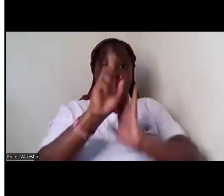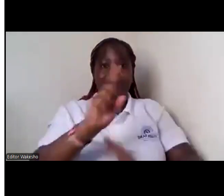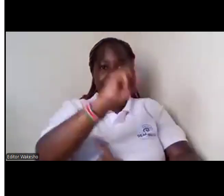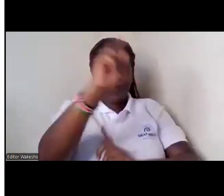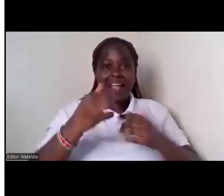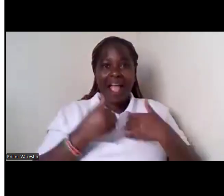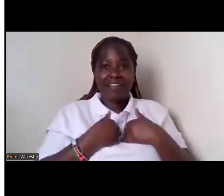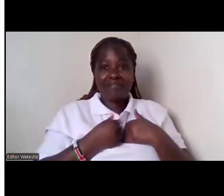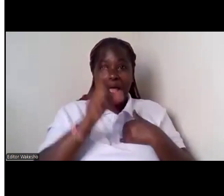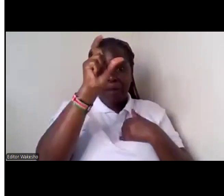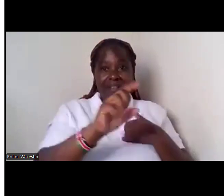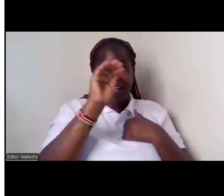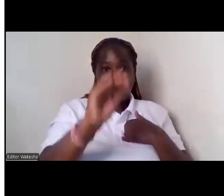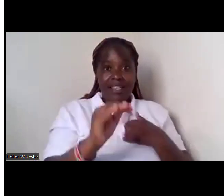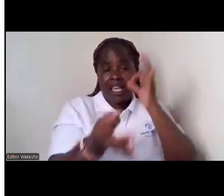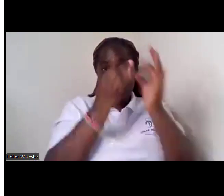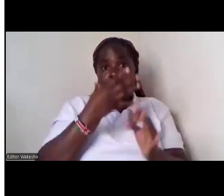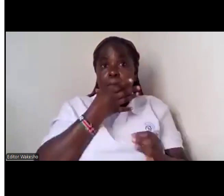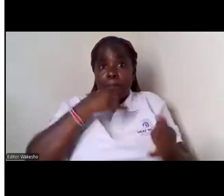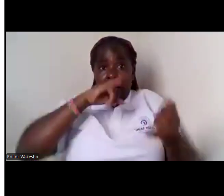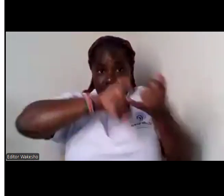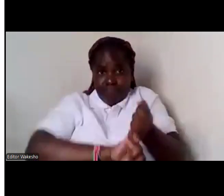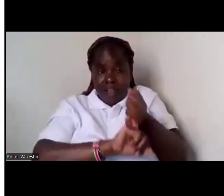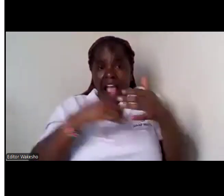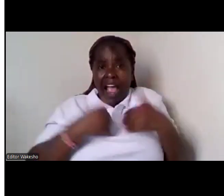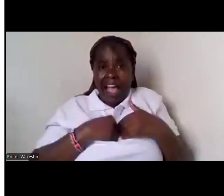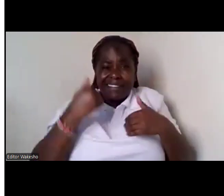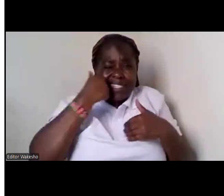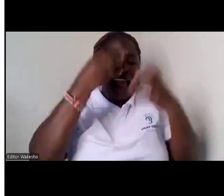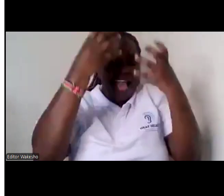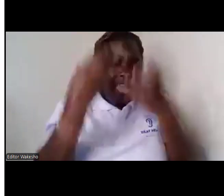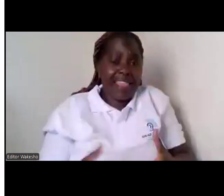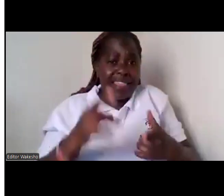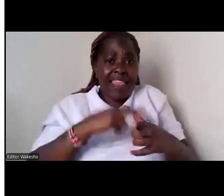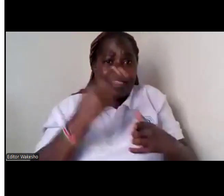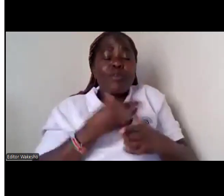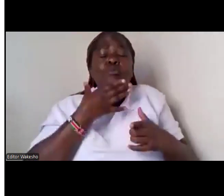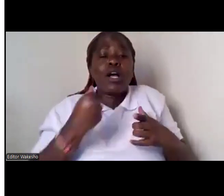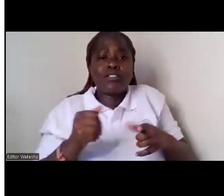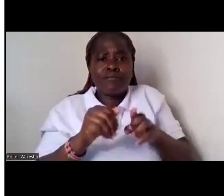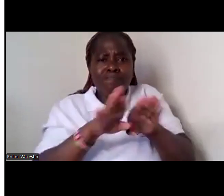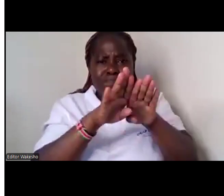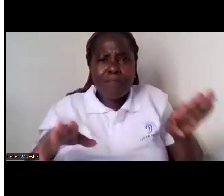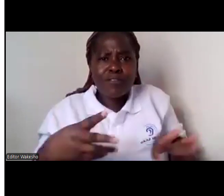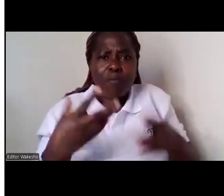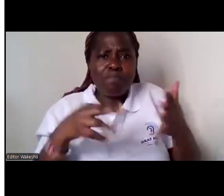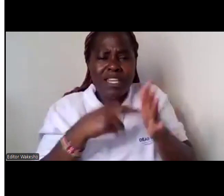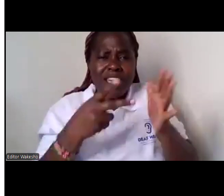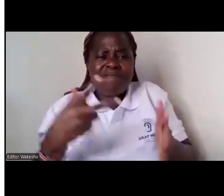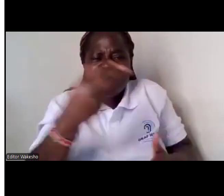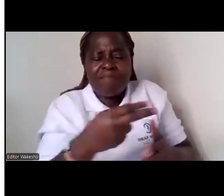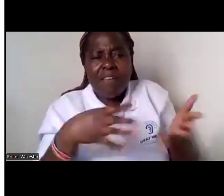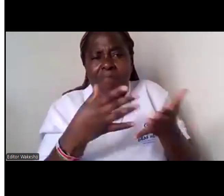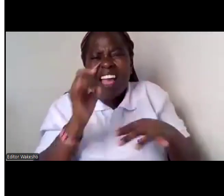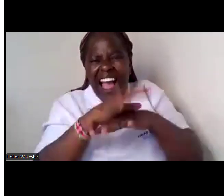someone is asking, what if a married man has a chronic illness and opts for vasectomy during his early life, for example,